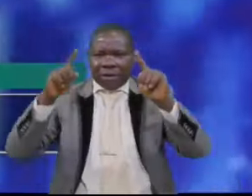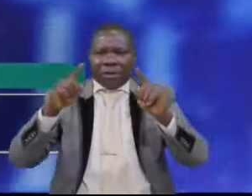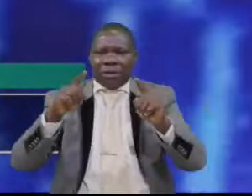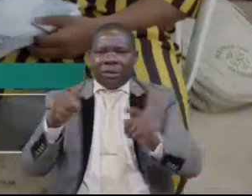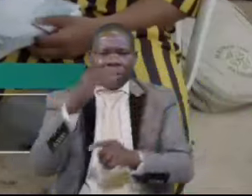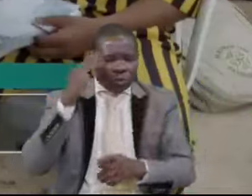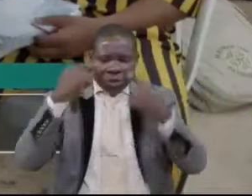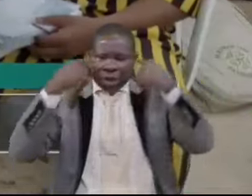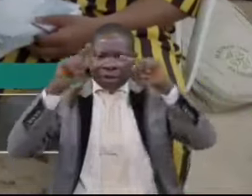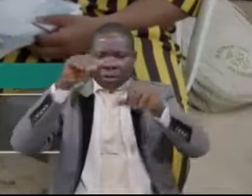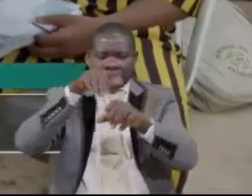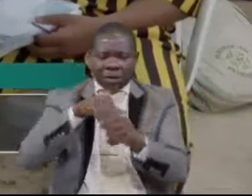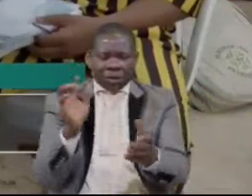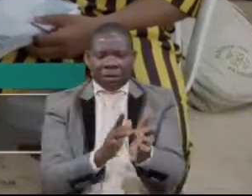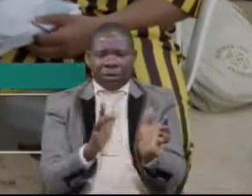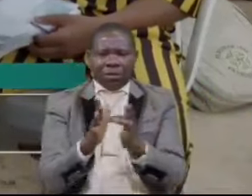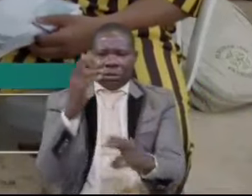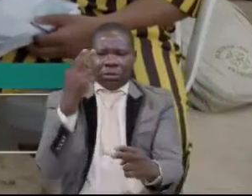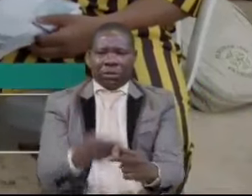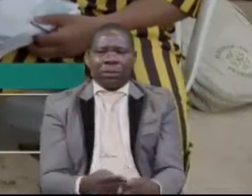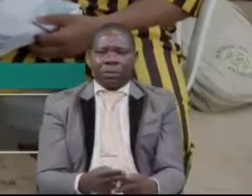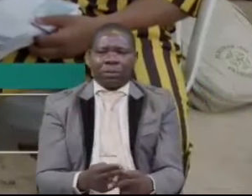in Jesus' name.